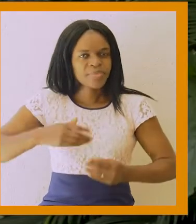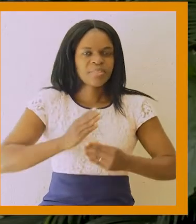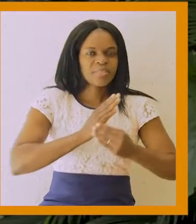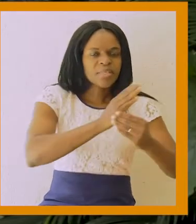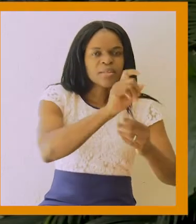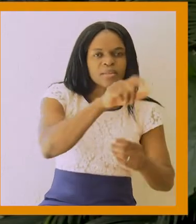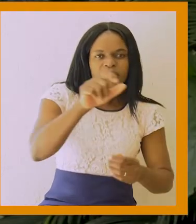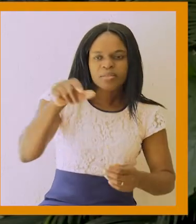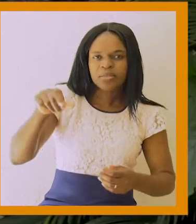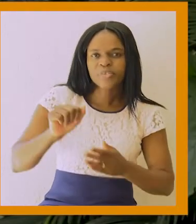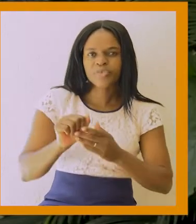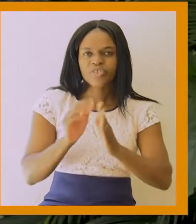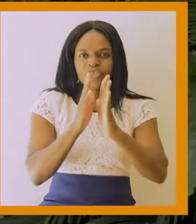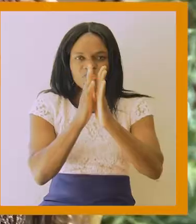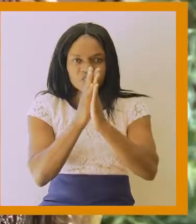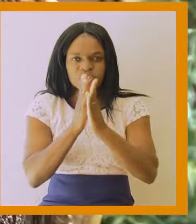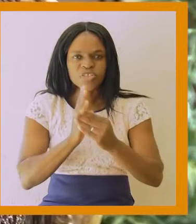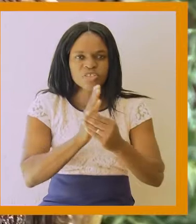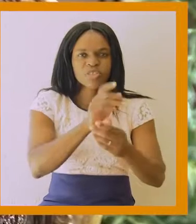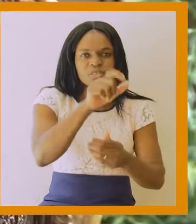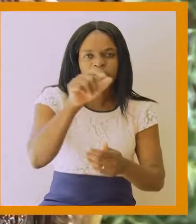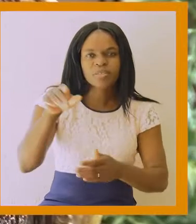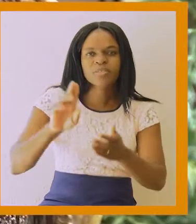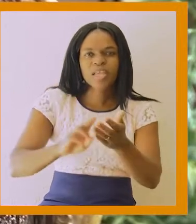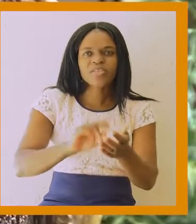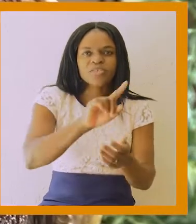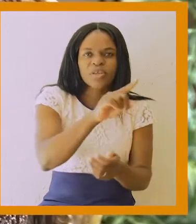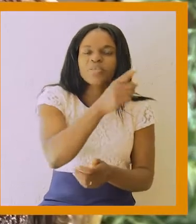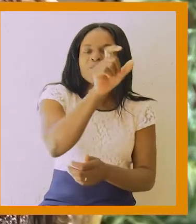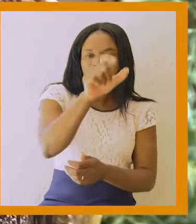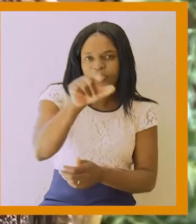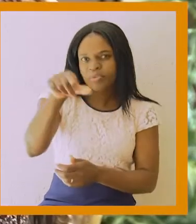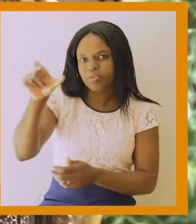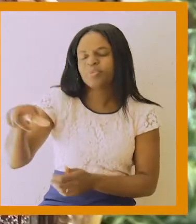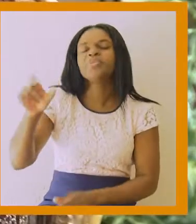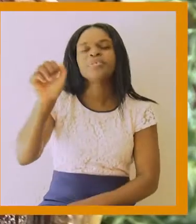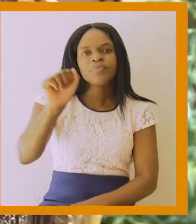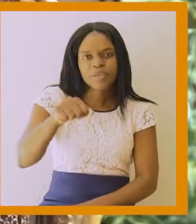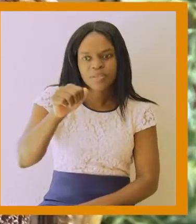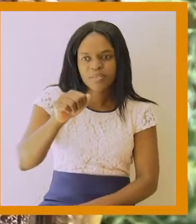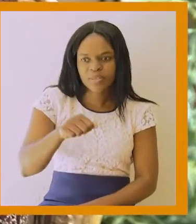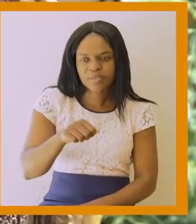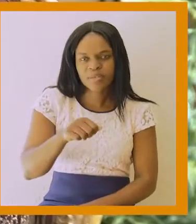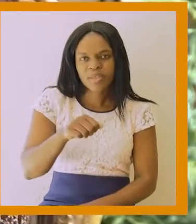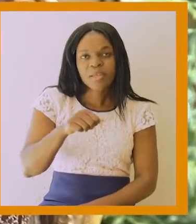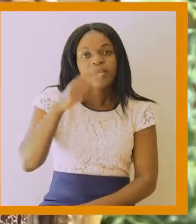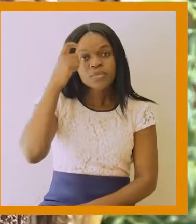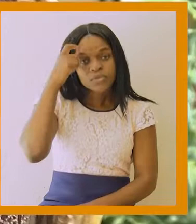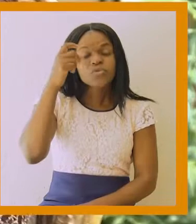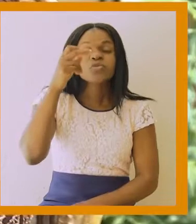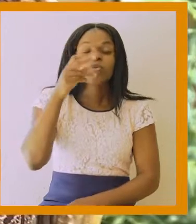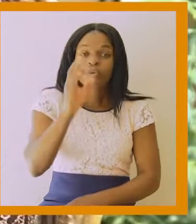the gatekeepers, the traditional leaders, the churches, everyone is cognizant of this kind